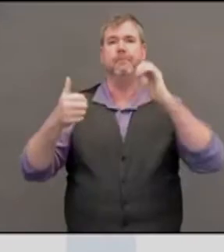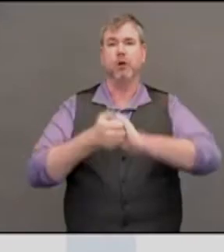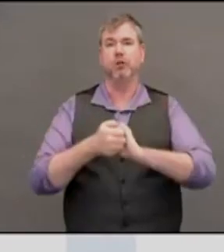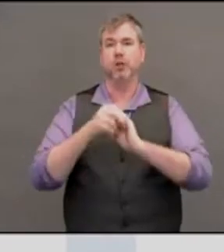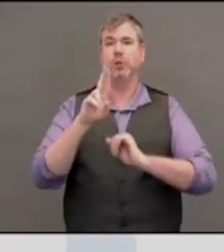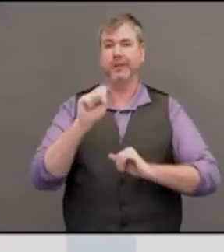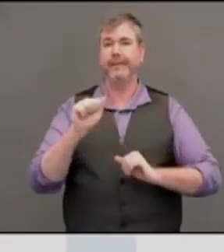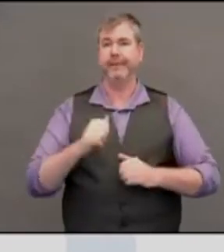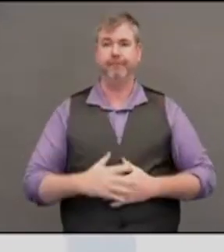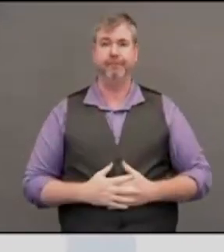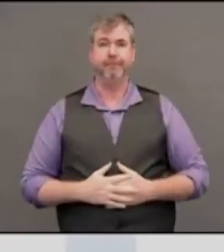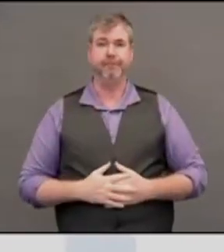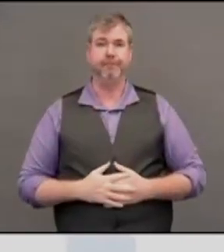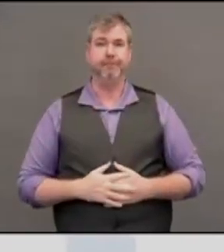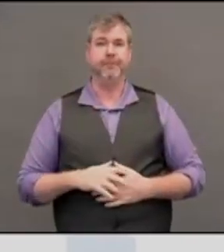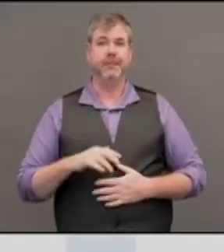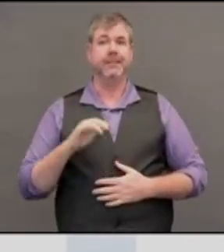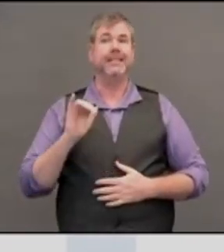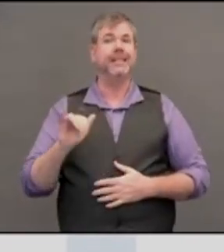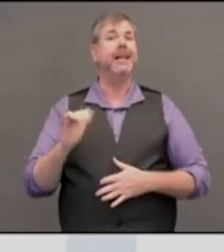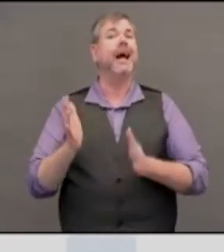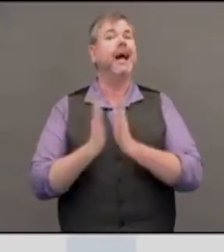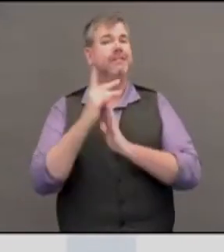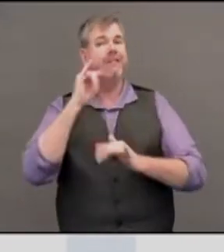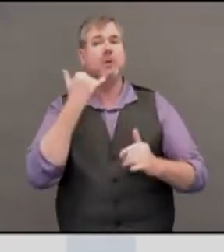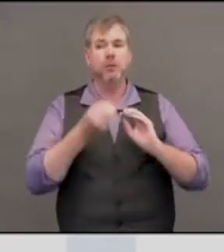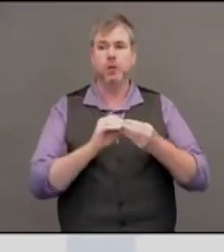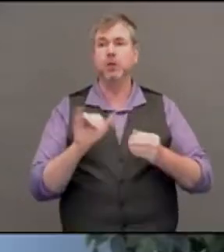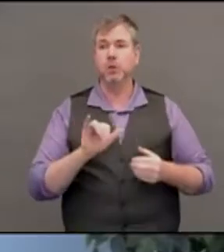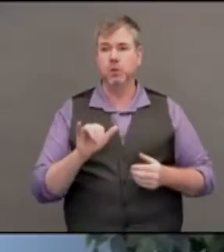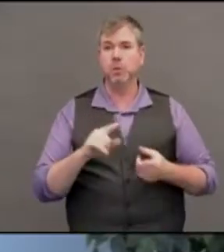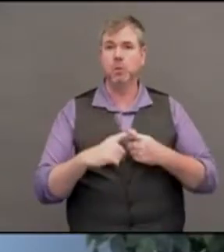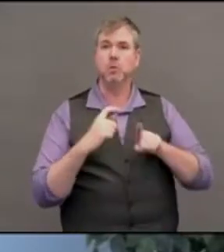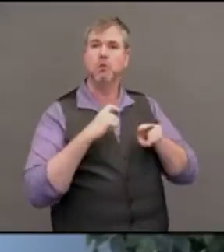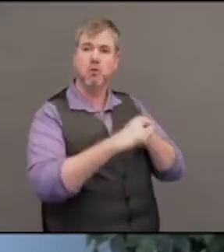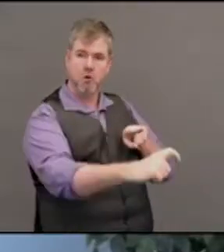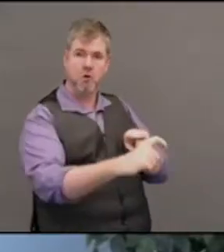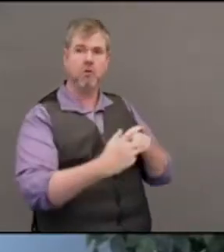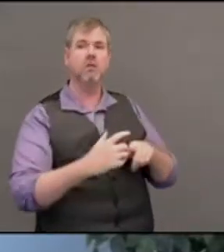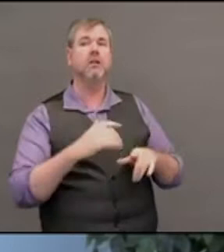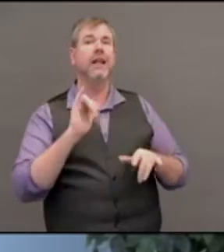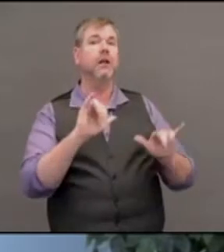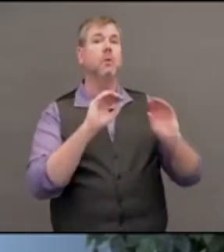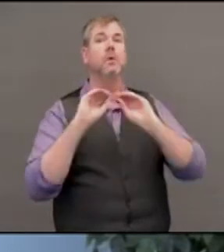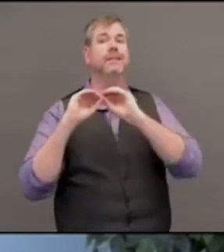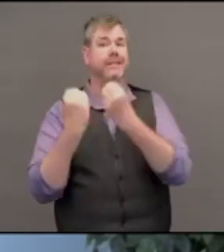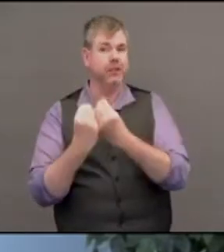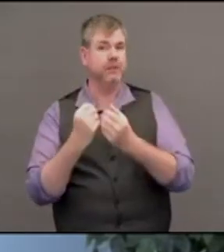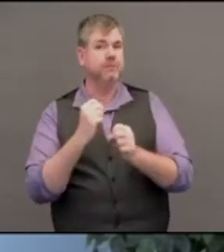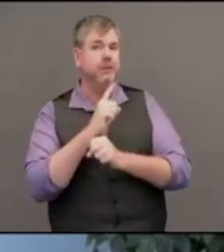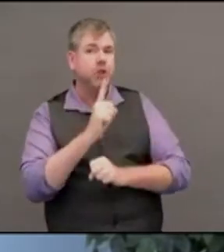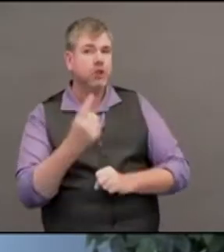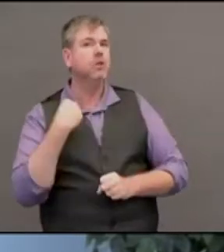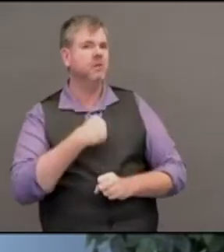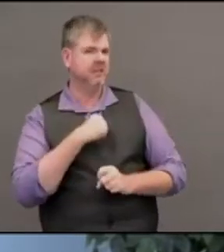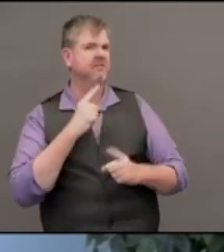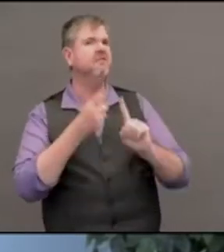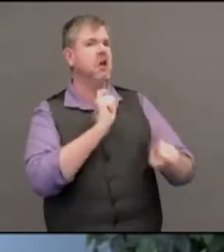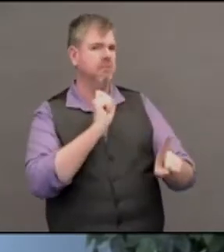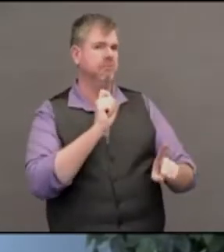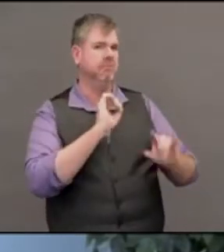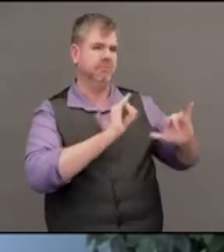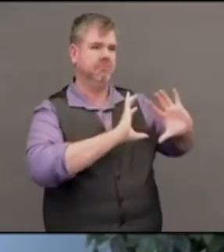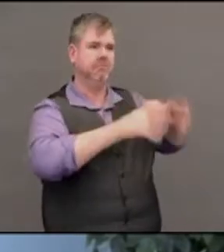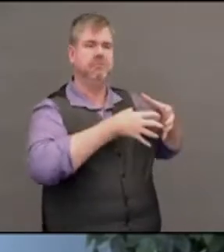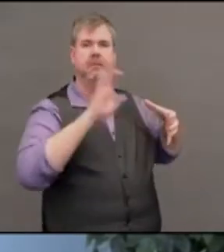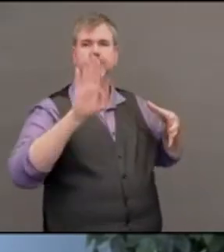we're with the business engagement team. Okay, so when a business is apprehensive about someone coming in, just